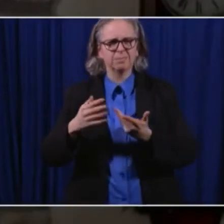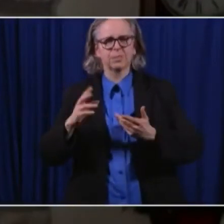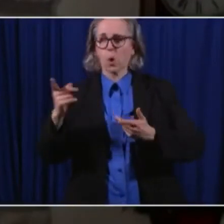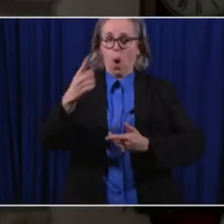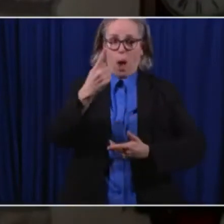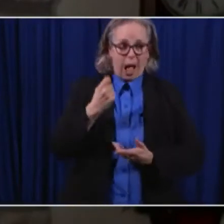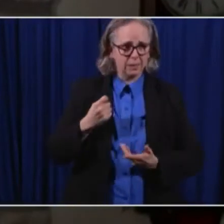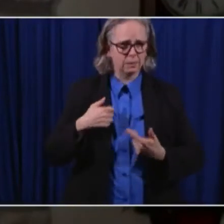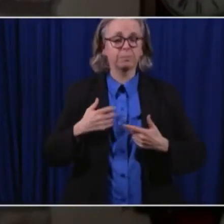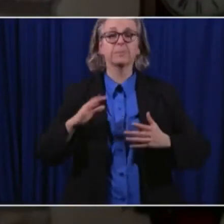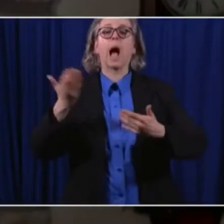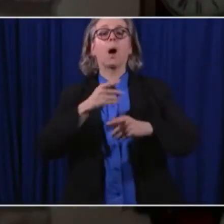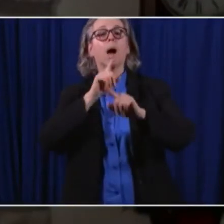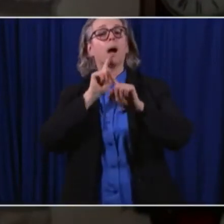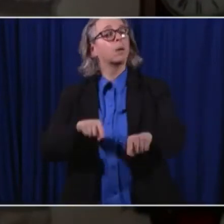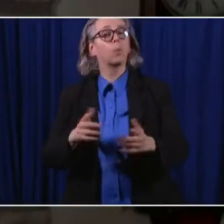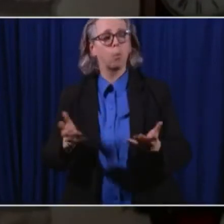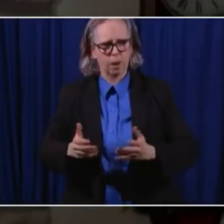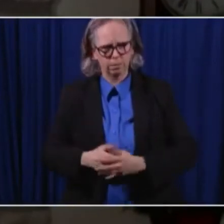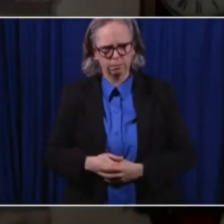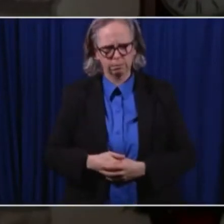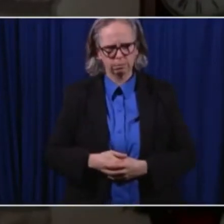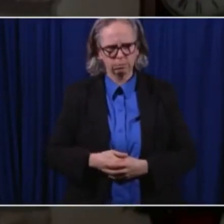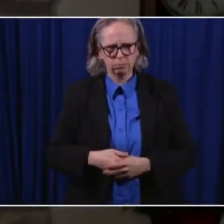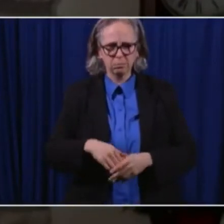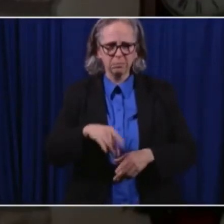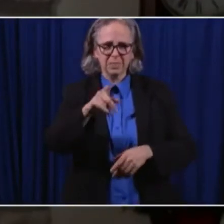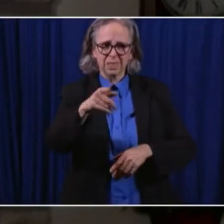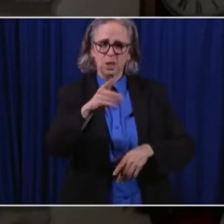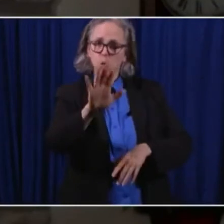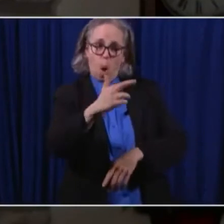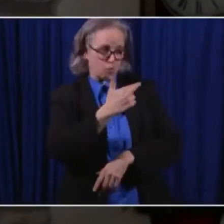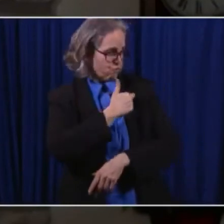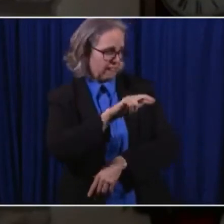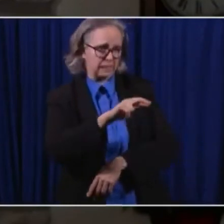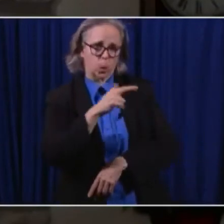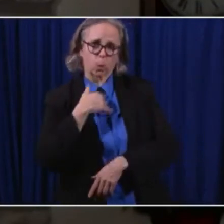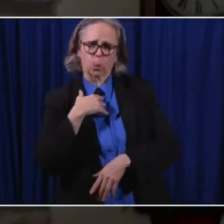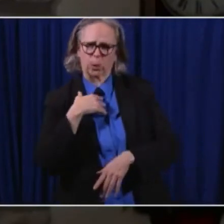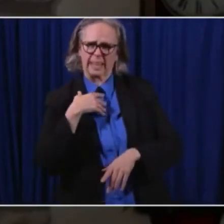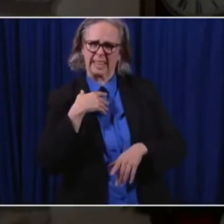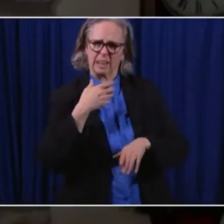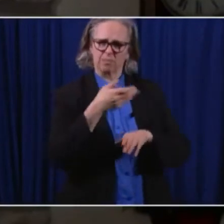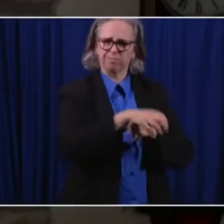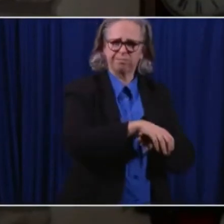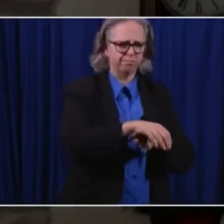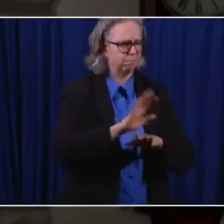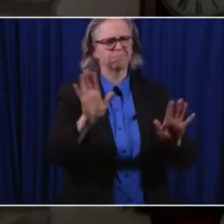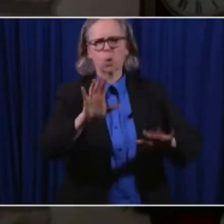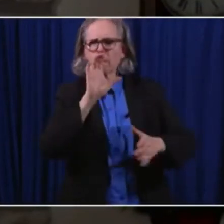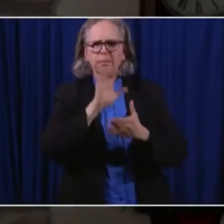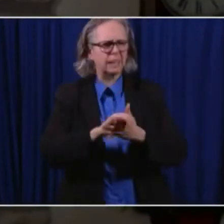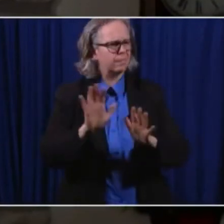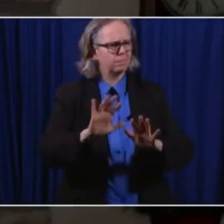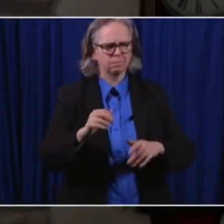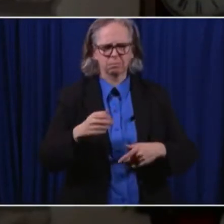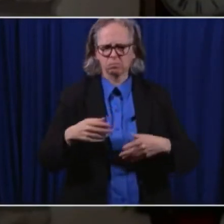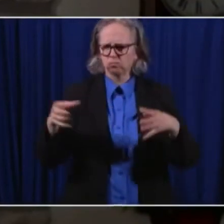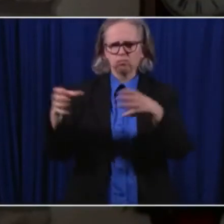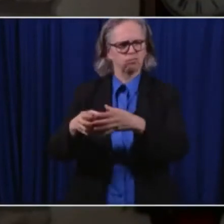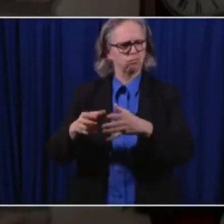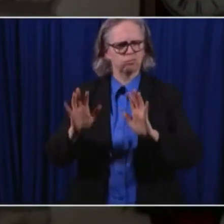impacting people's religious observance, not impacting their exercise of their First Amendment rights in any